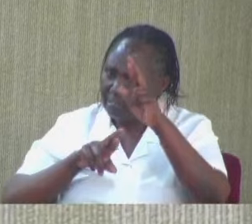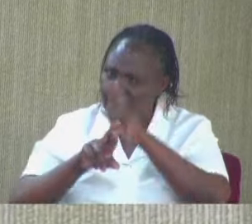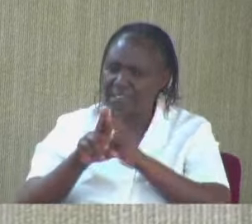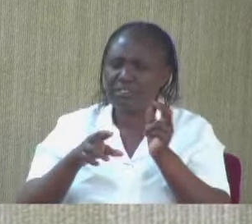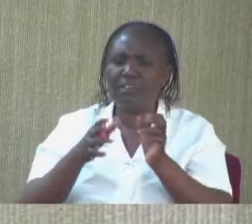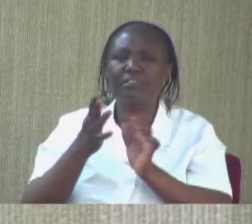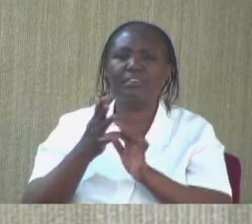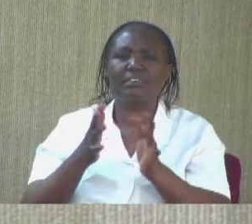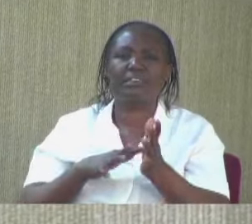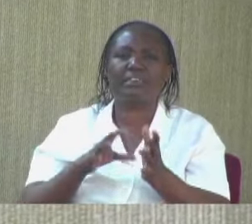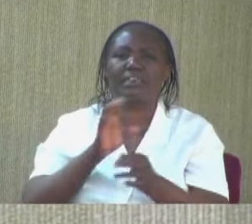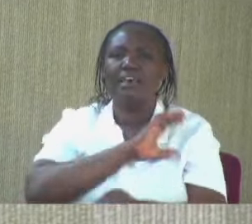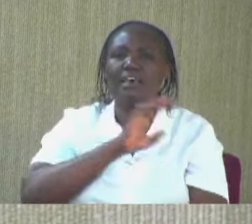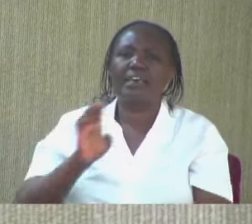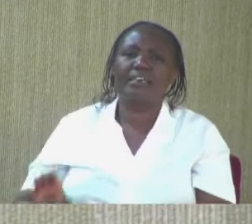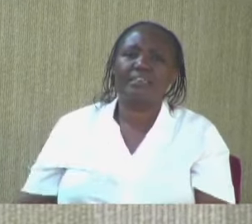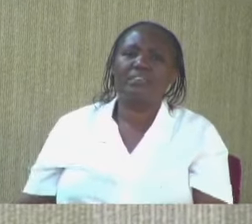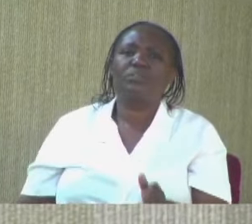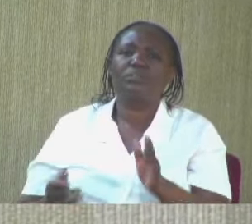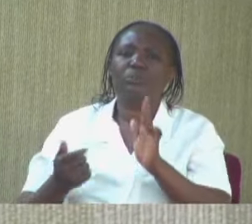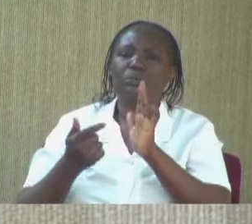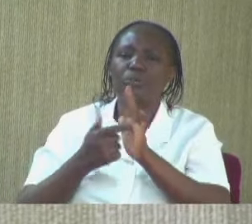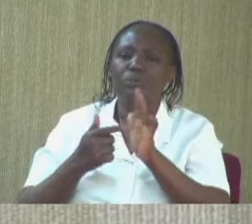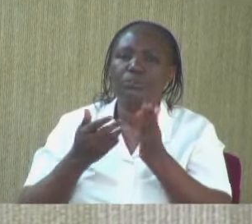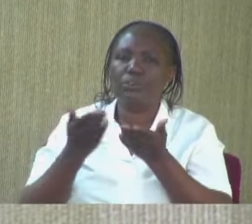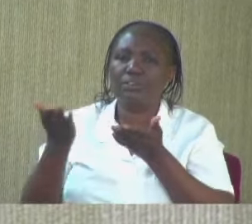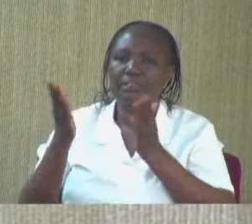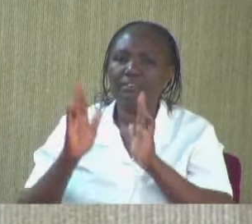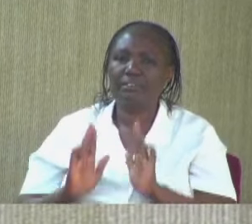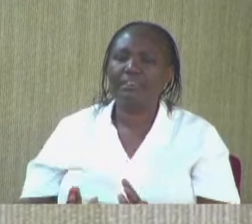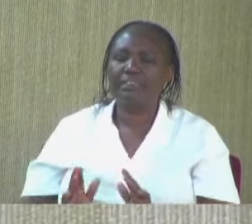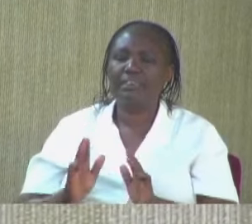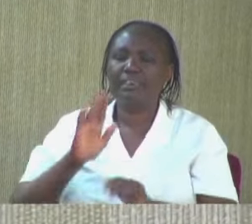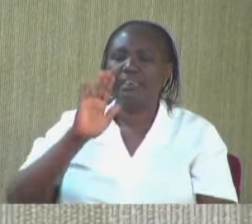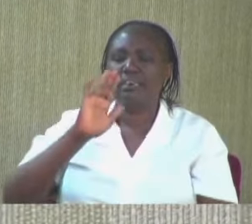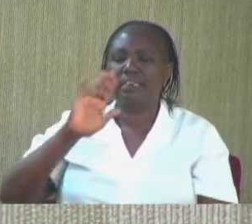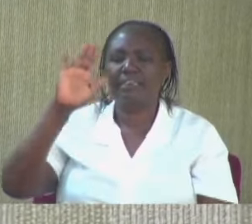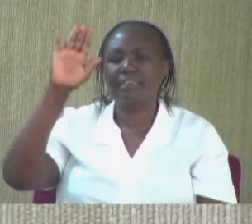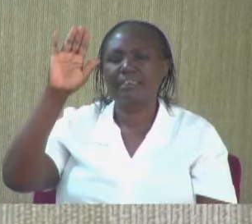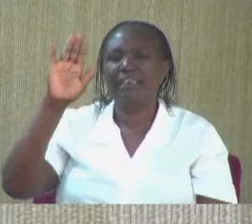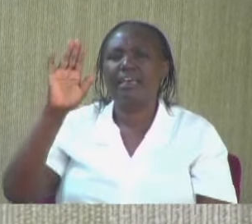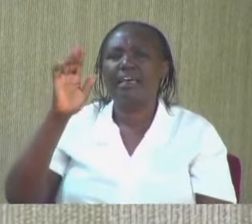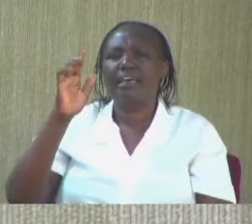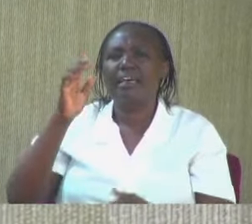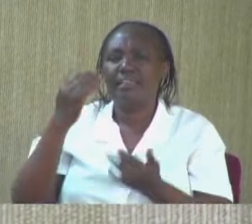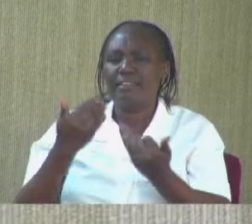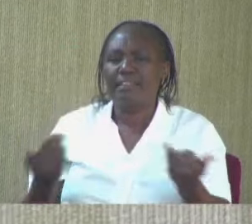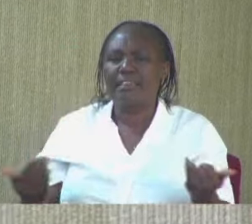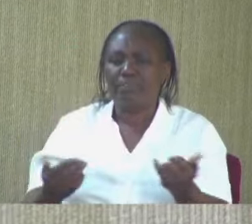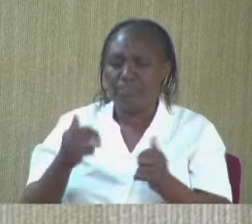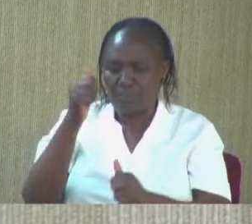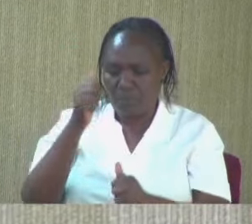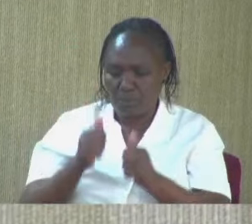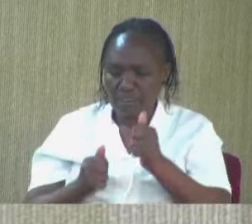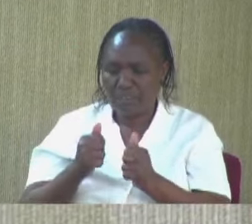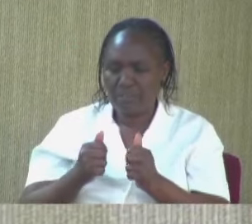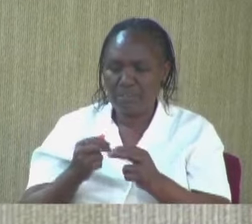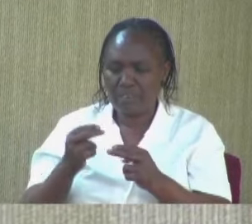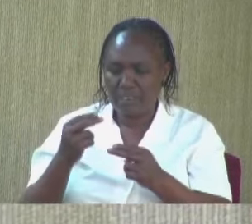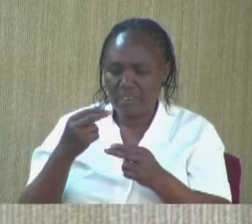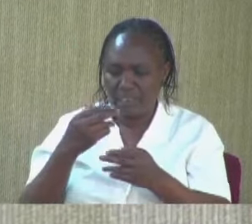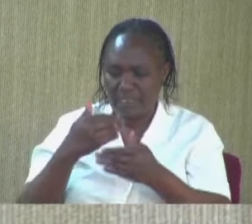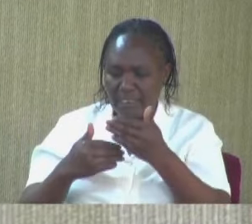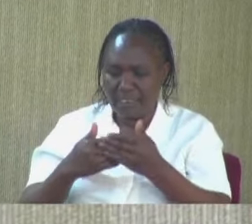unto him to show his servants things which must shortly come to pass. And he sent